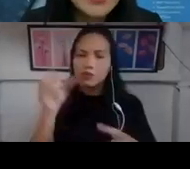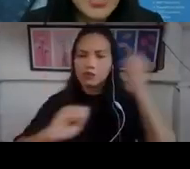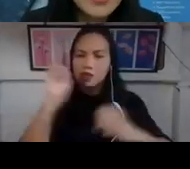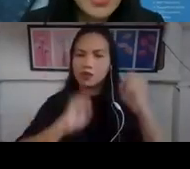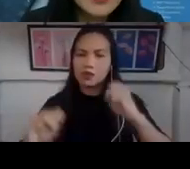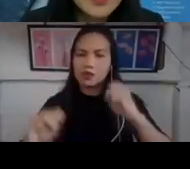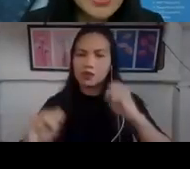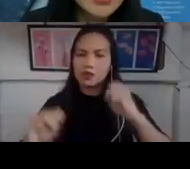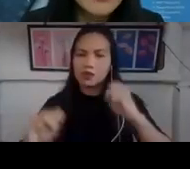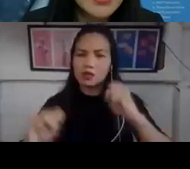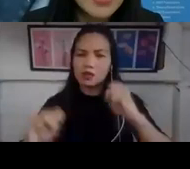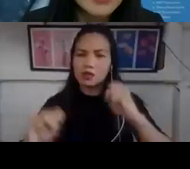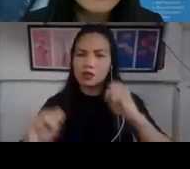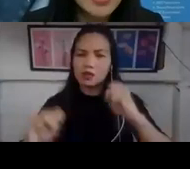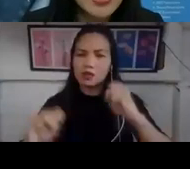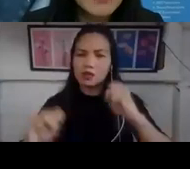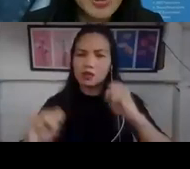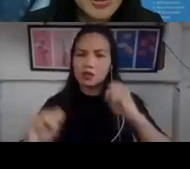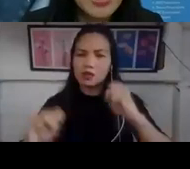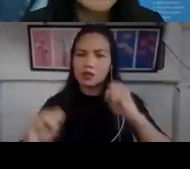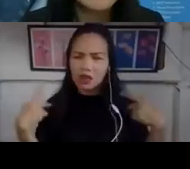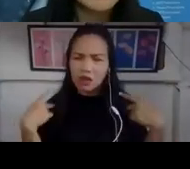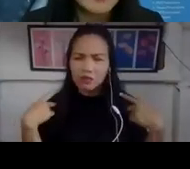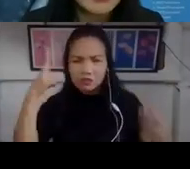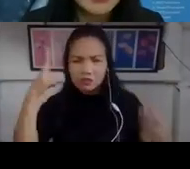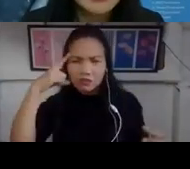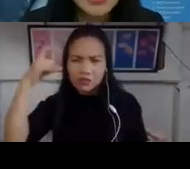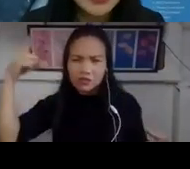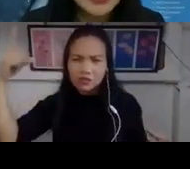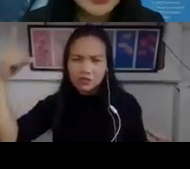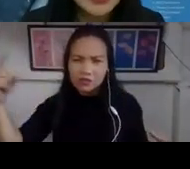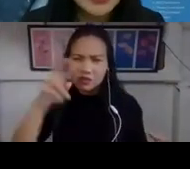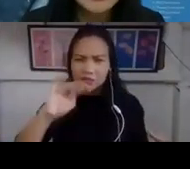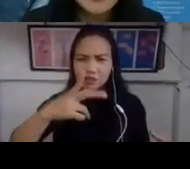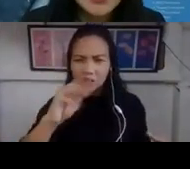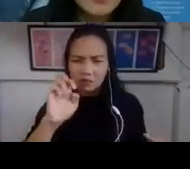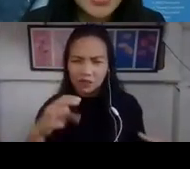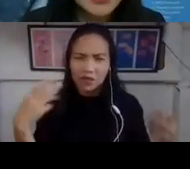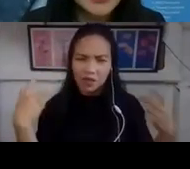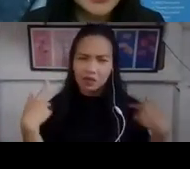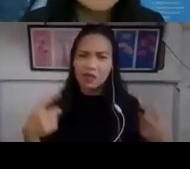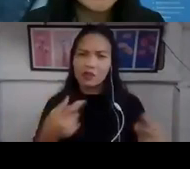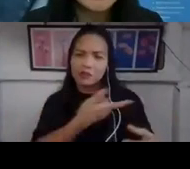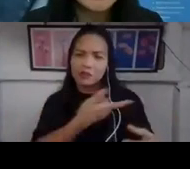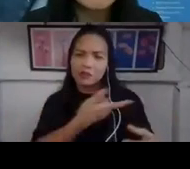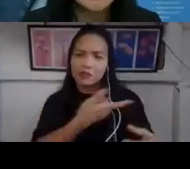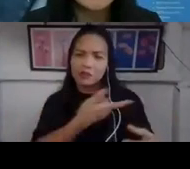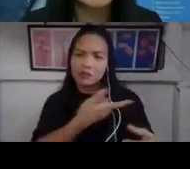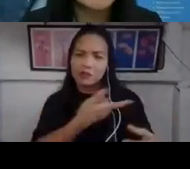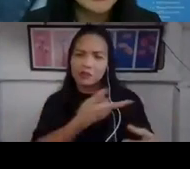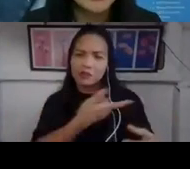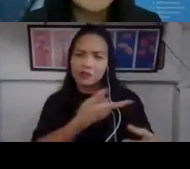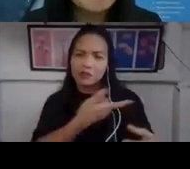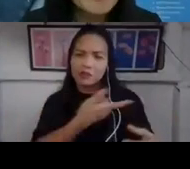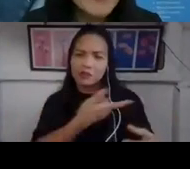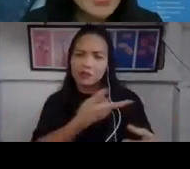and health boosters versus infections forum? Especially sa ngayon, with this pandemic, kailangan po nating maging